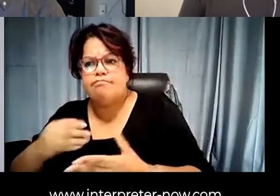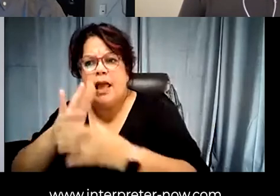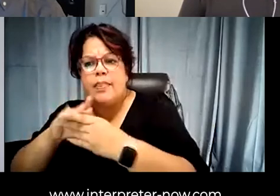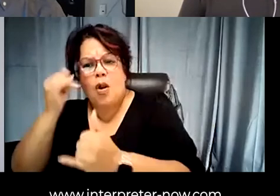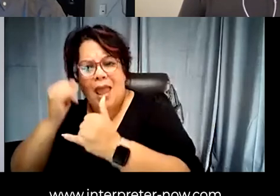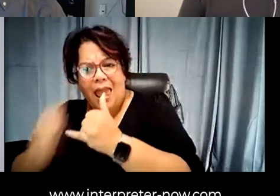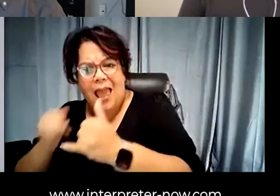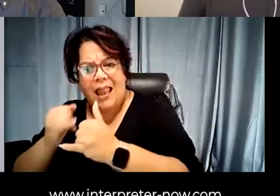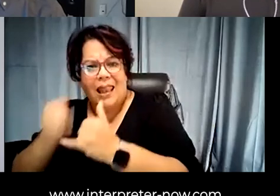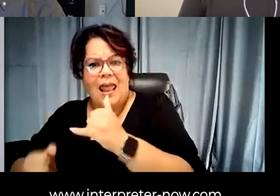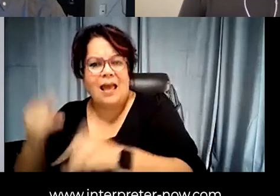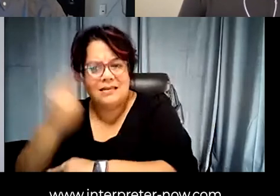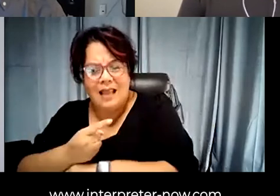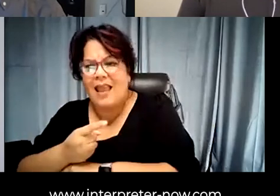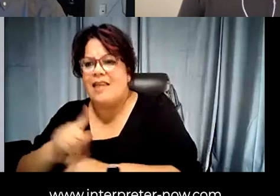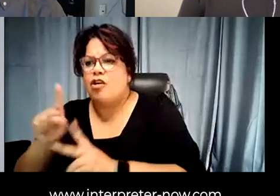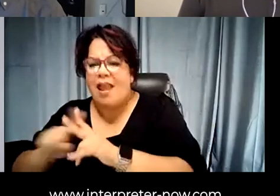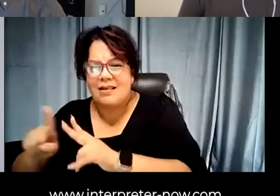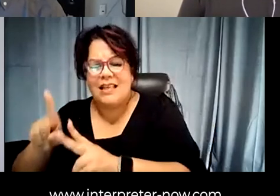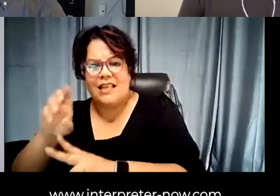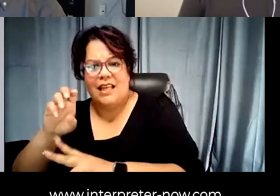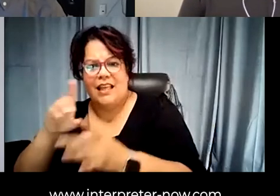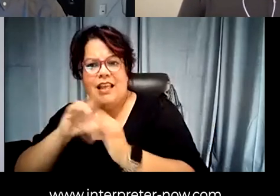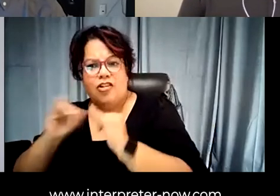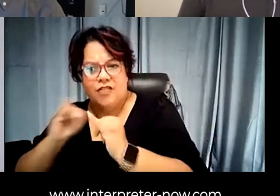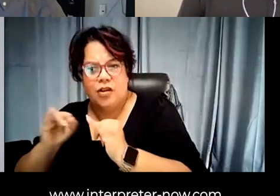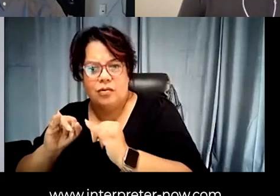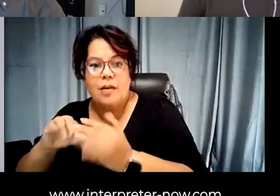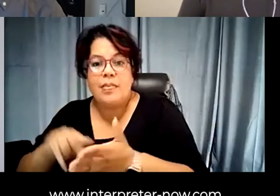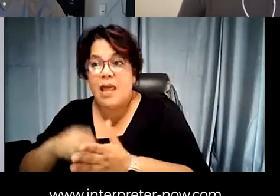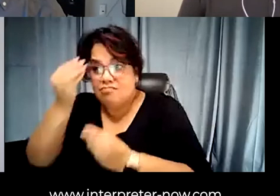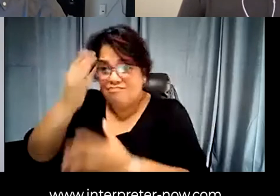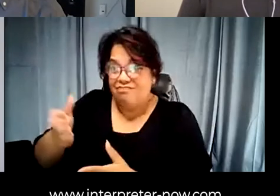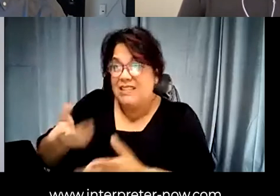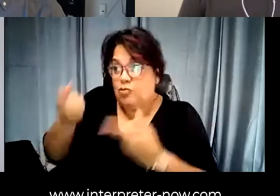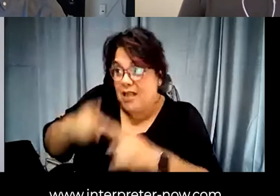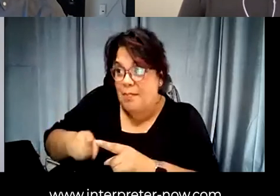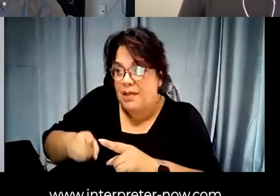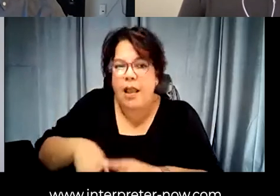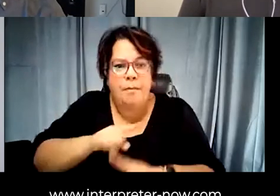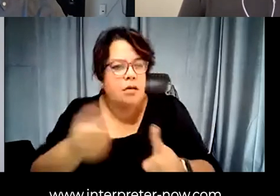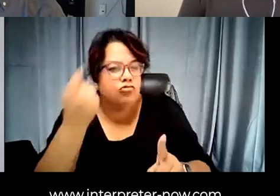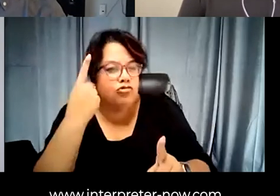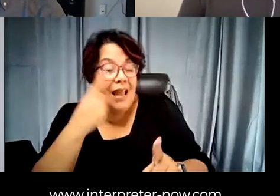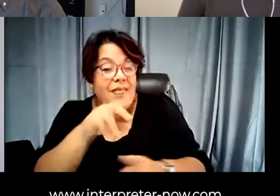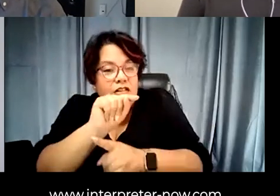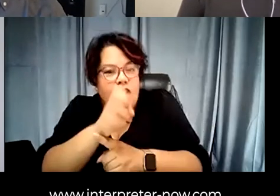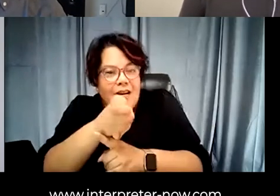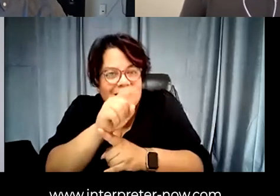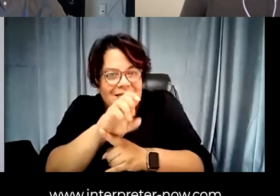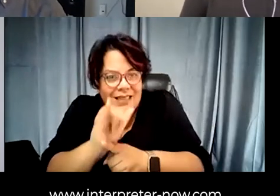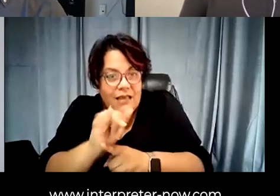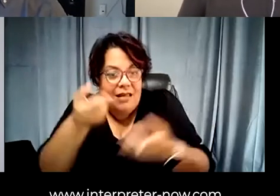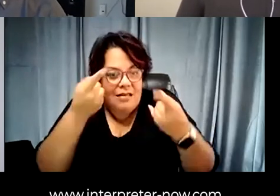adding on additional pressure. The toxicity is actually more costly to your organization than many other things. It is more costly